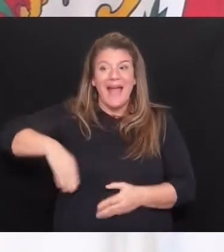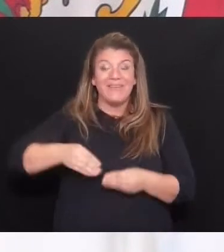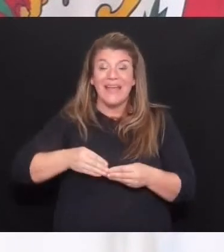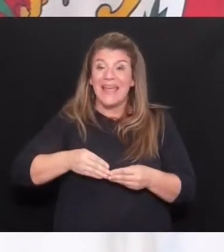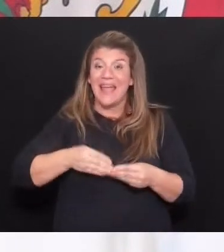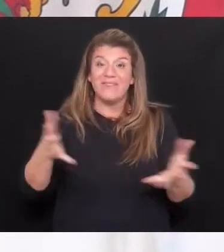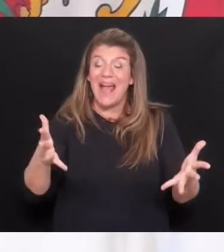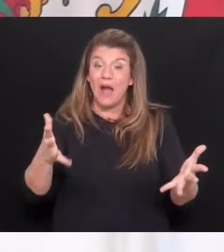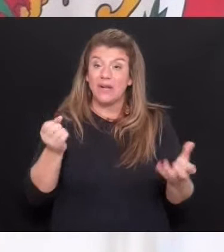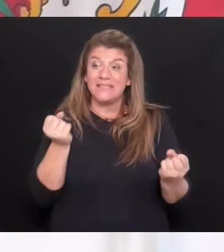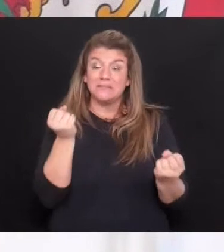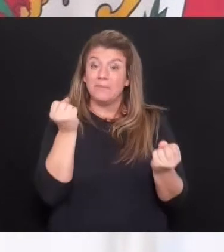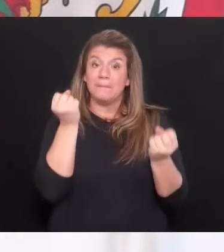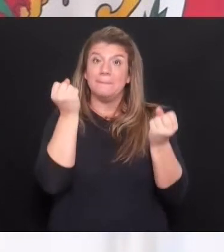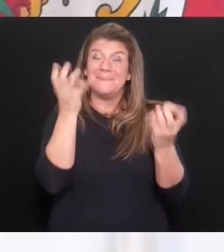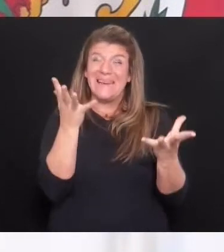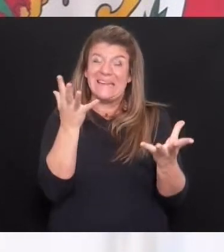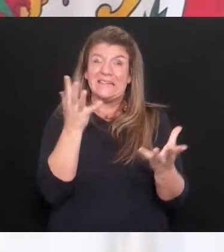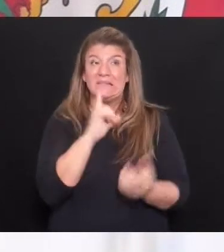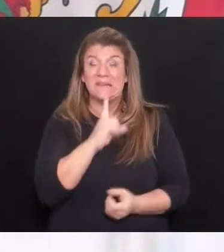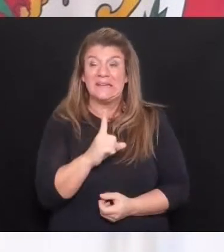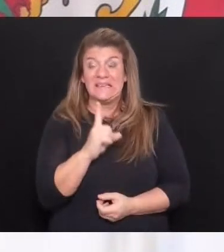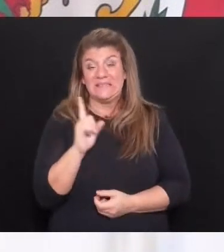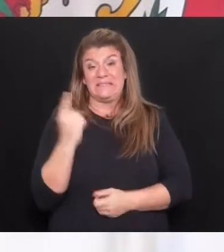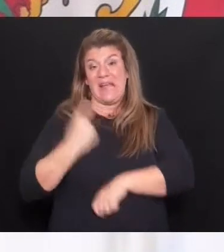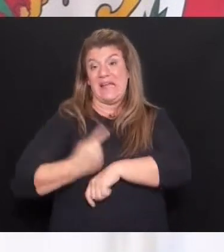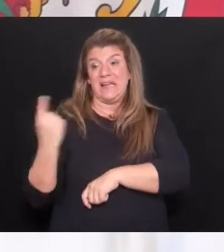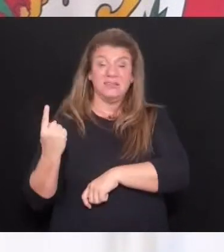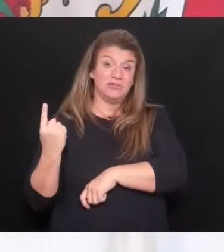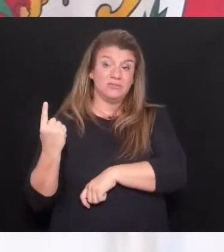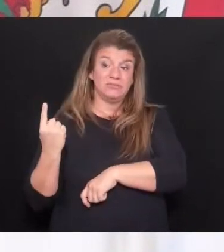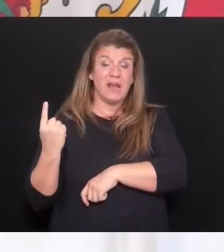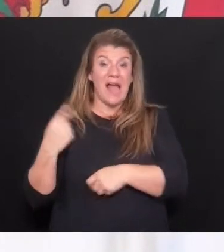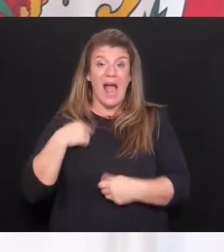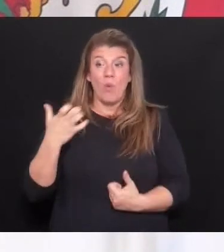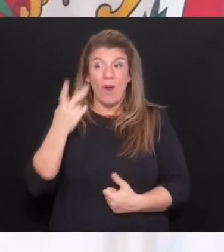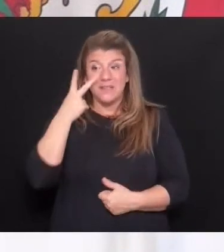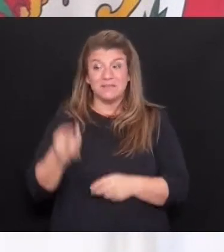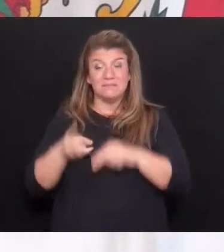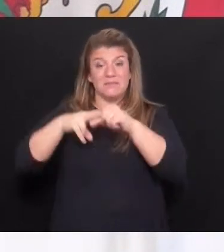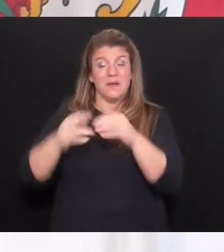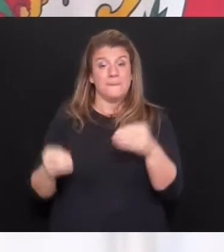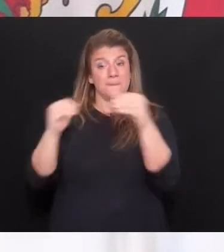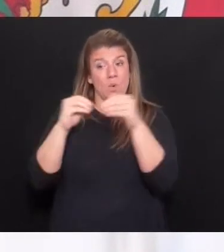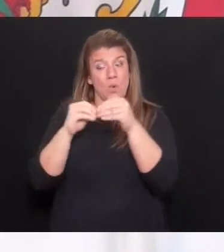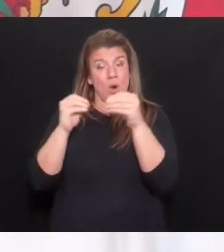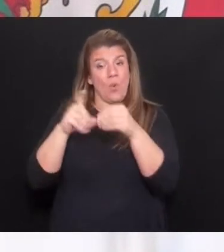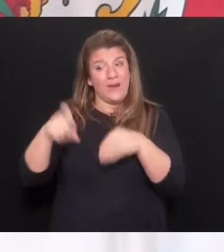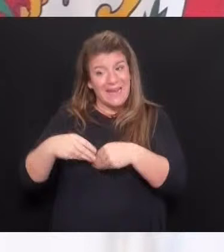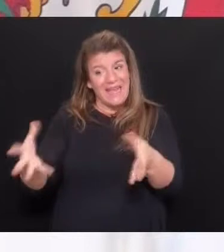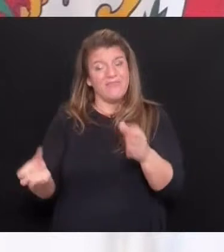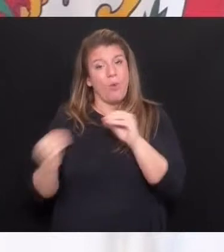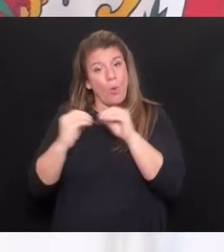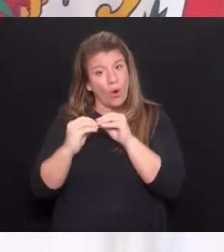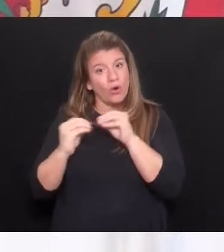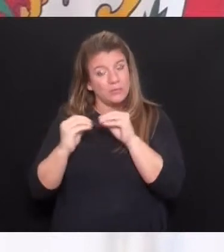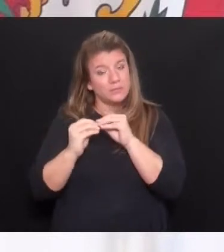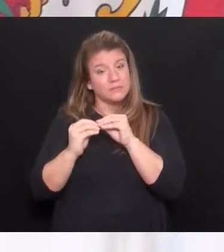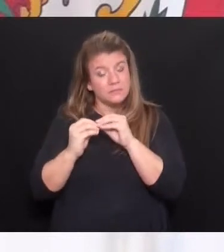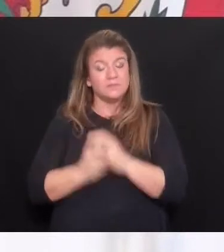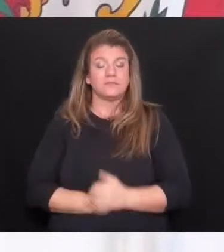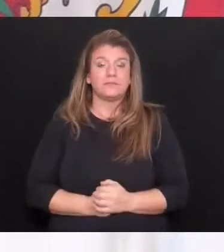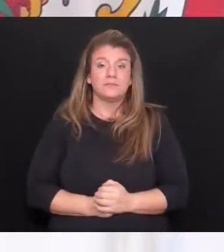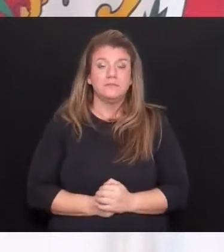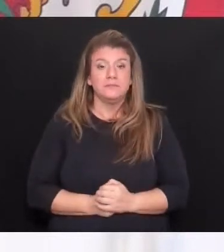many doses in the last, I guess, 24 hours as I'd like to see. We've got to give more and more and more.